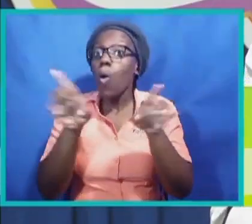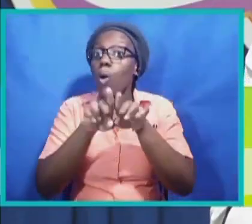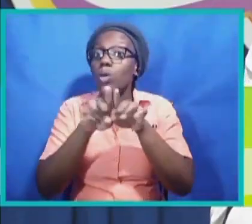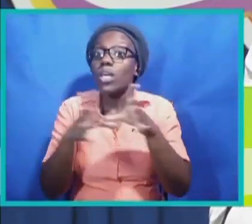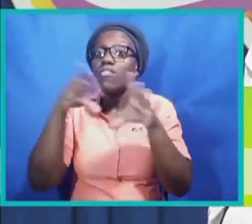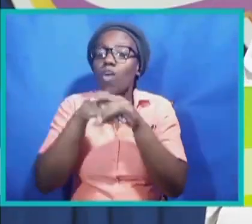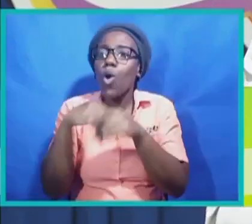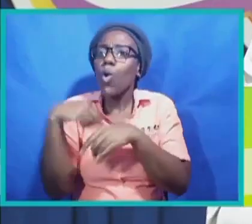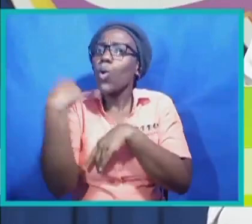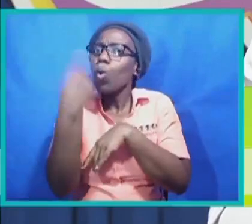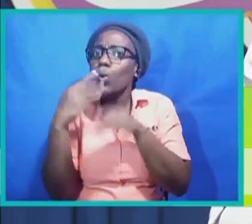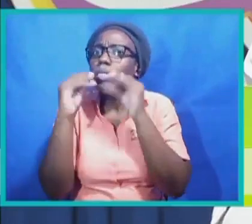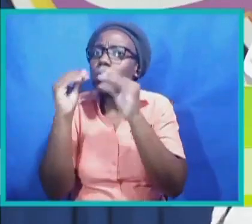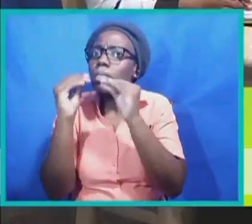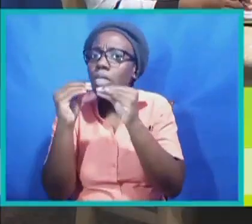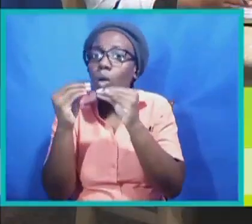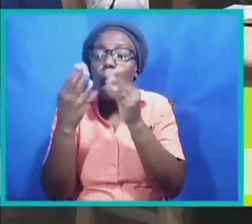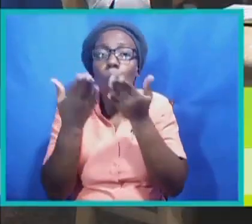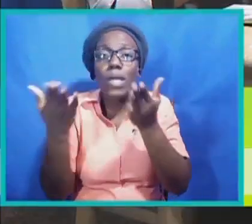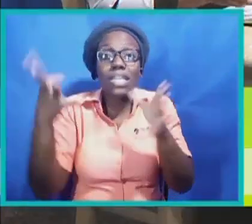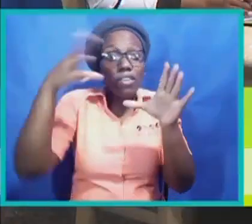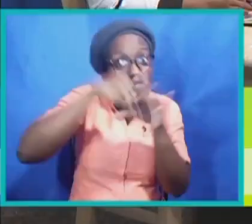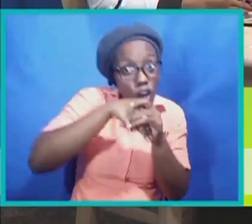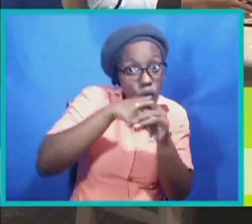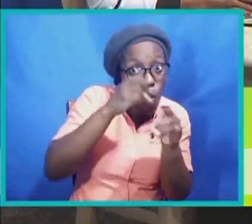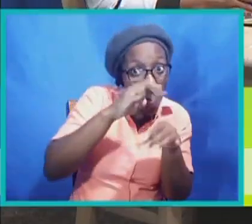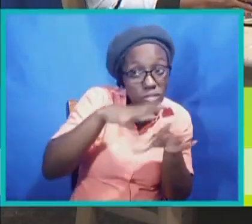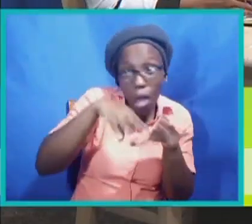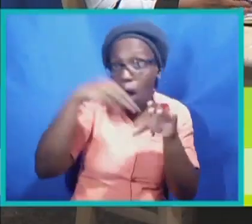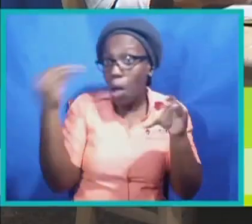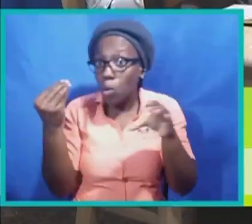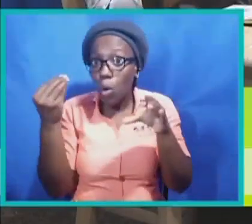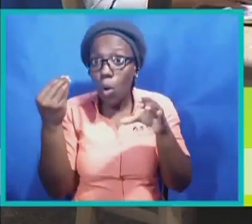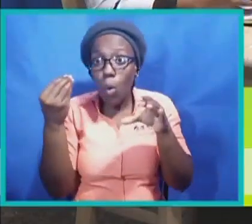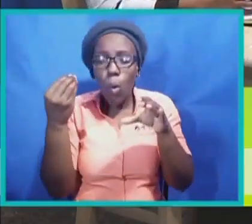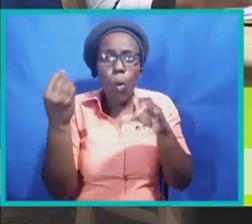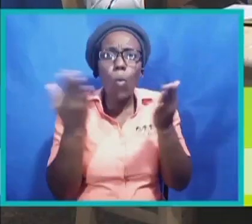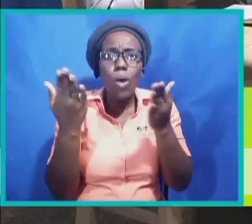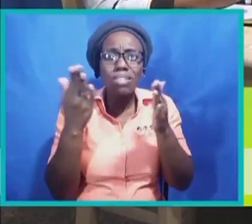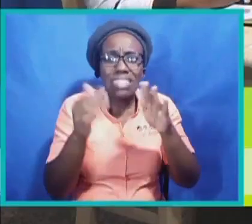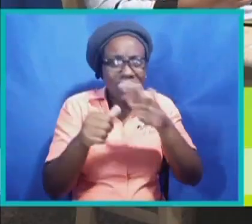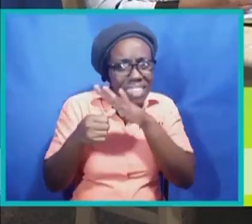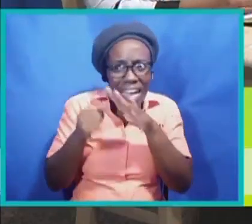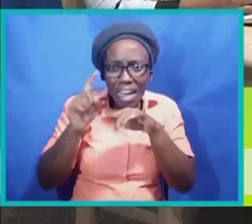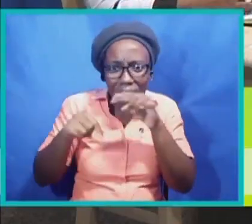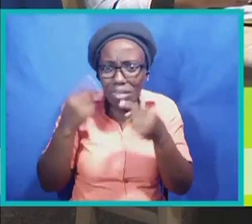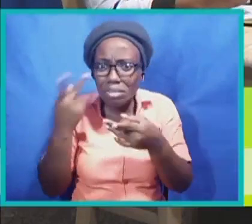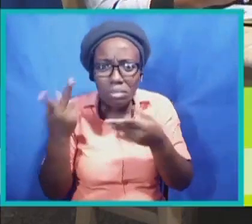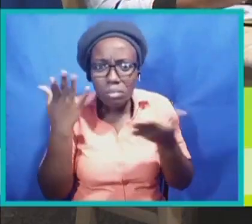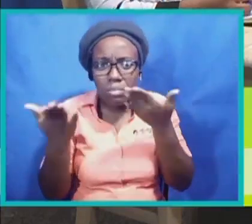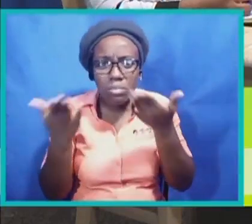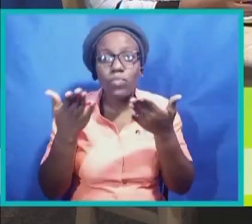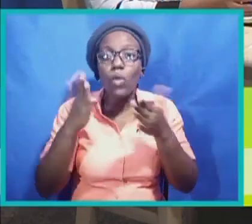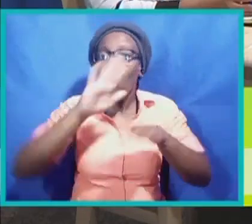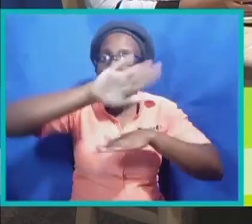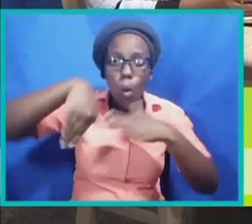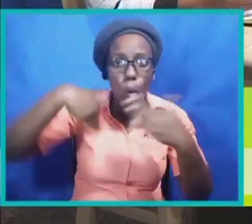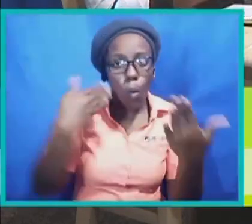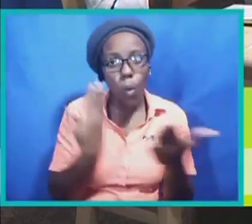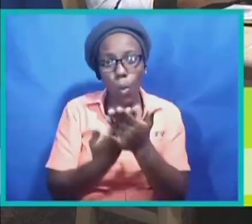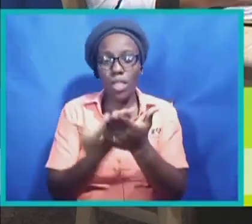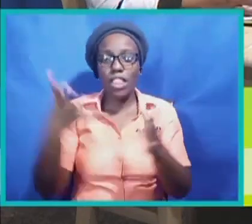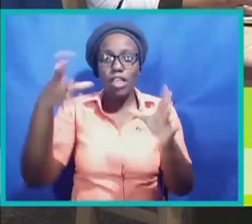out of the curriculum, what is hidden from the formal curriculum. All of those contribute to what students